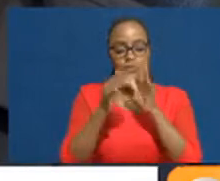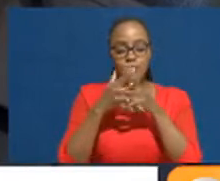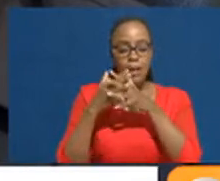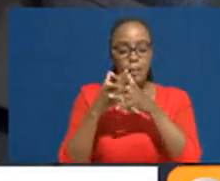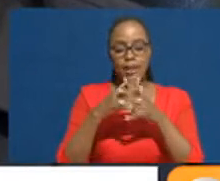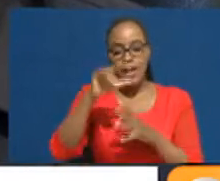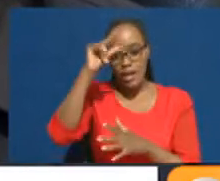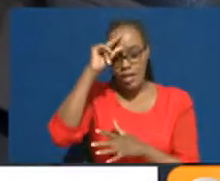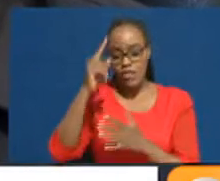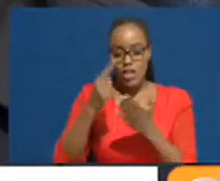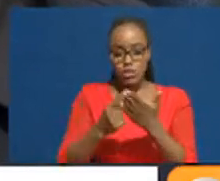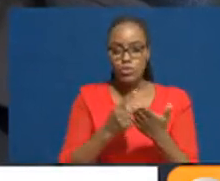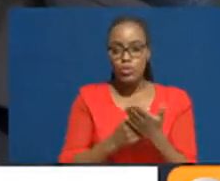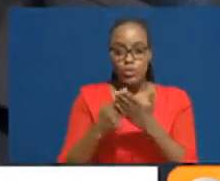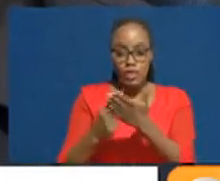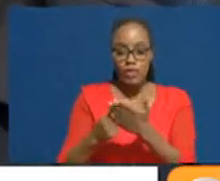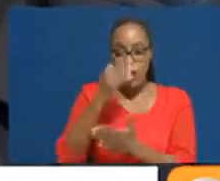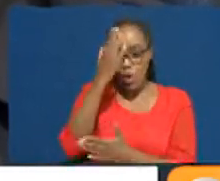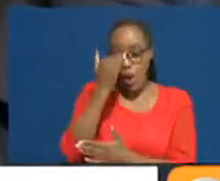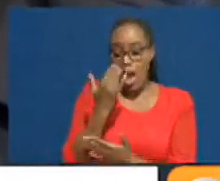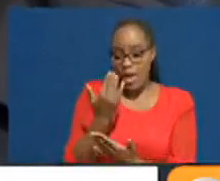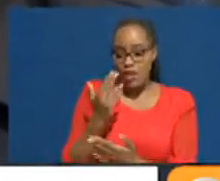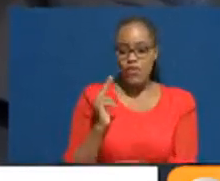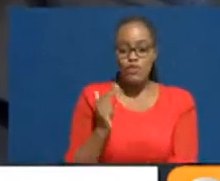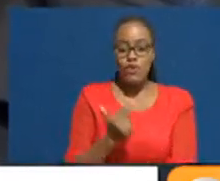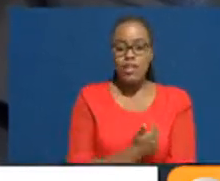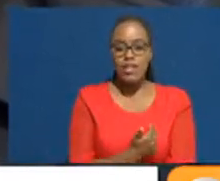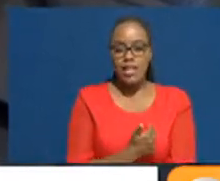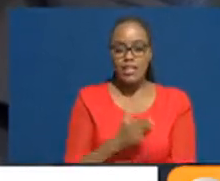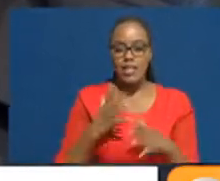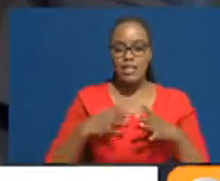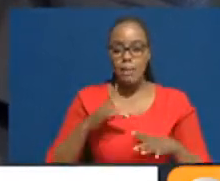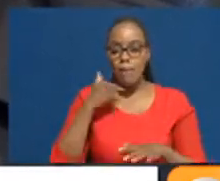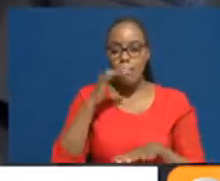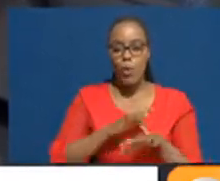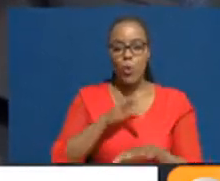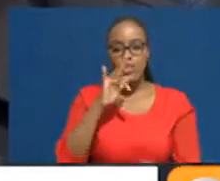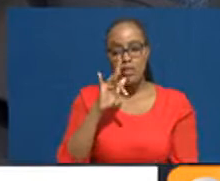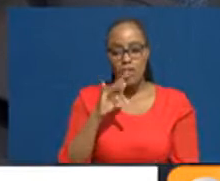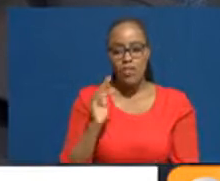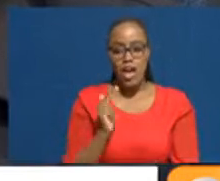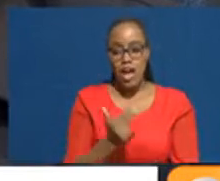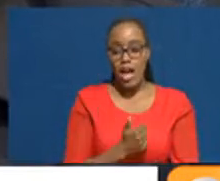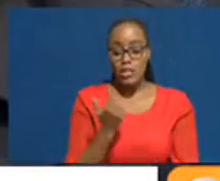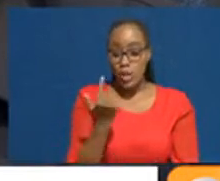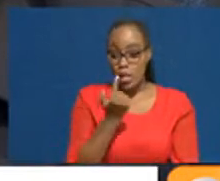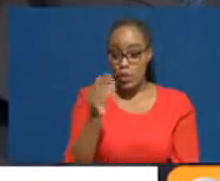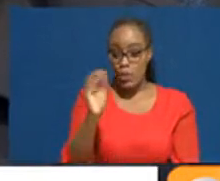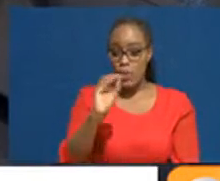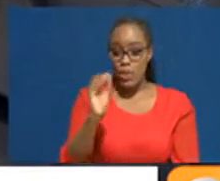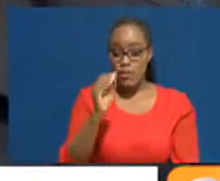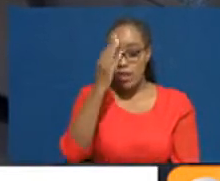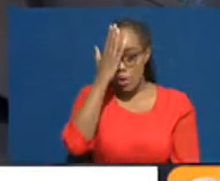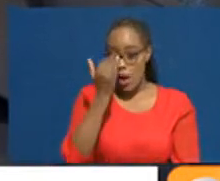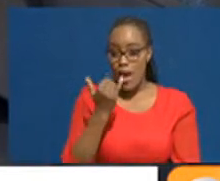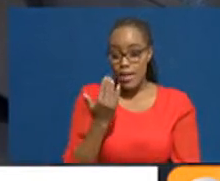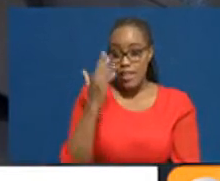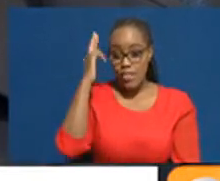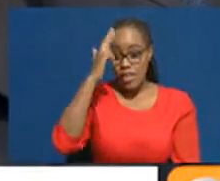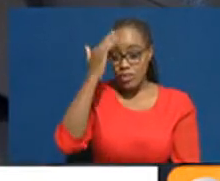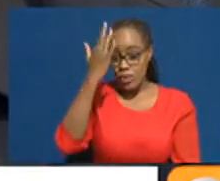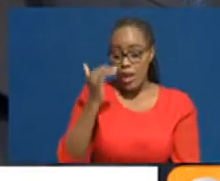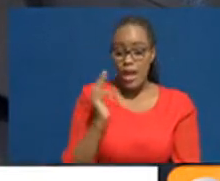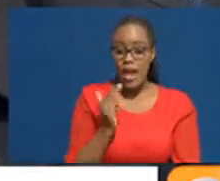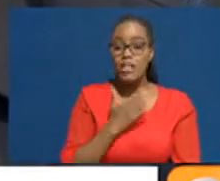pamoja wazungumze kwa niaba ya sisi watu walioumia. Sio sisi manake kama mimi siwezi, ndio sababu ilikuwa